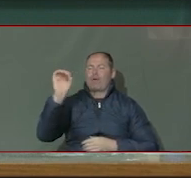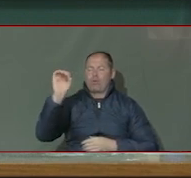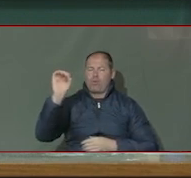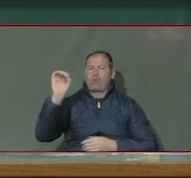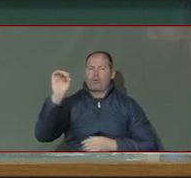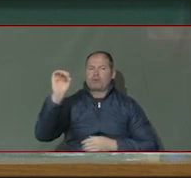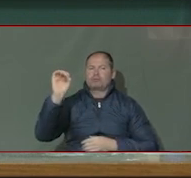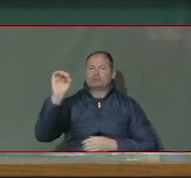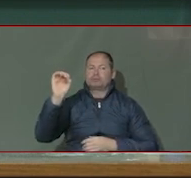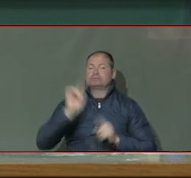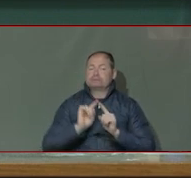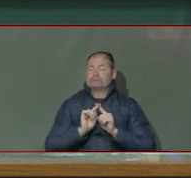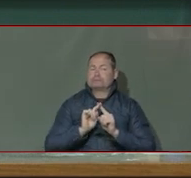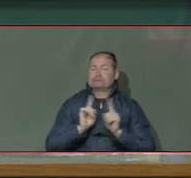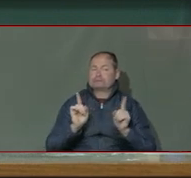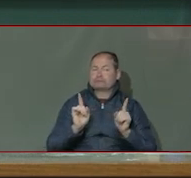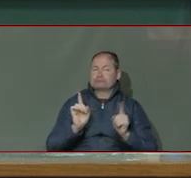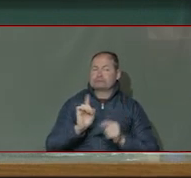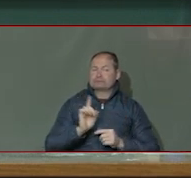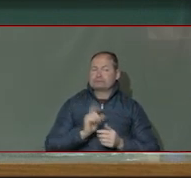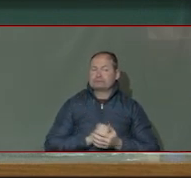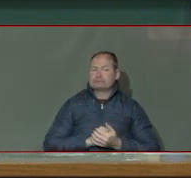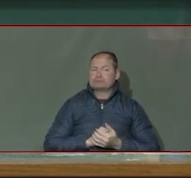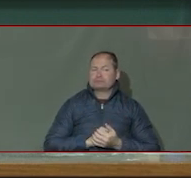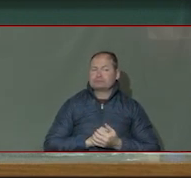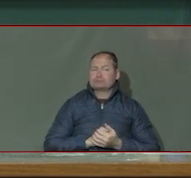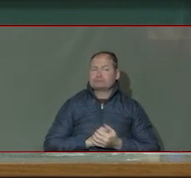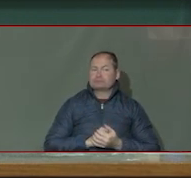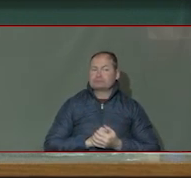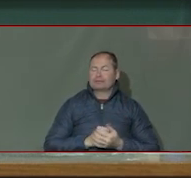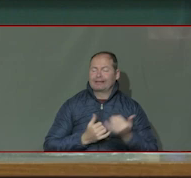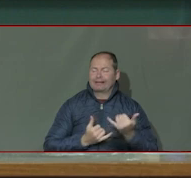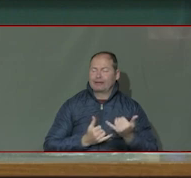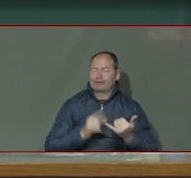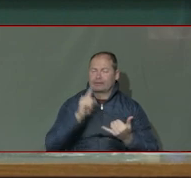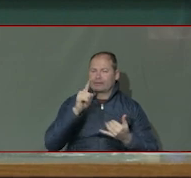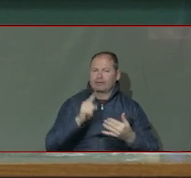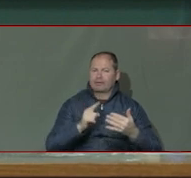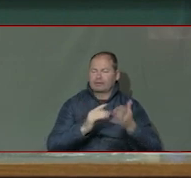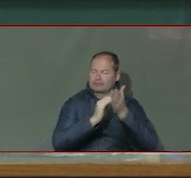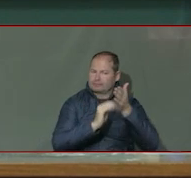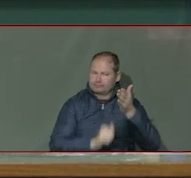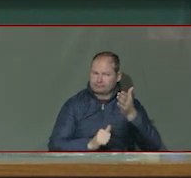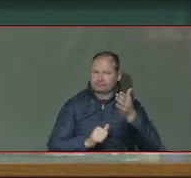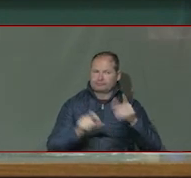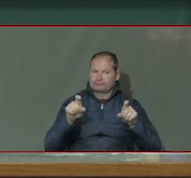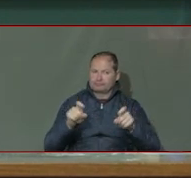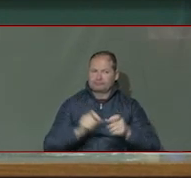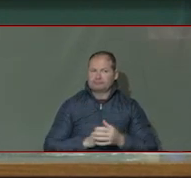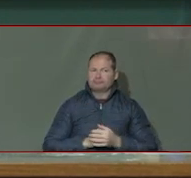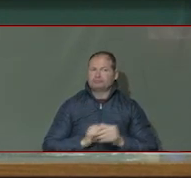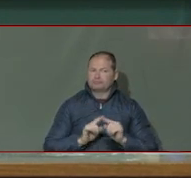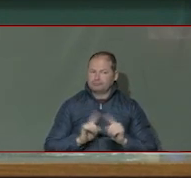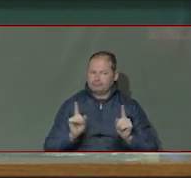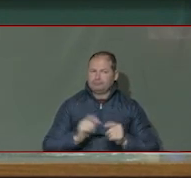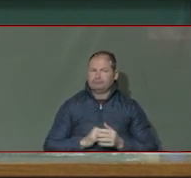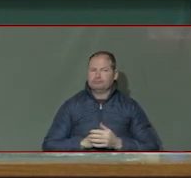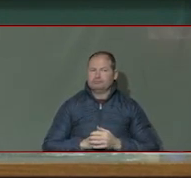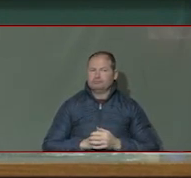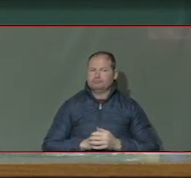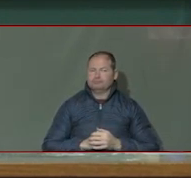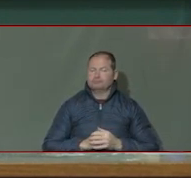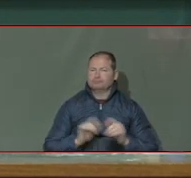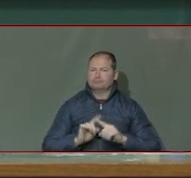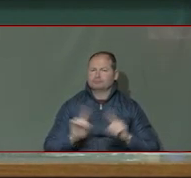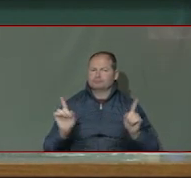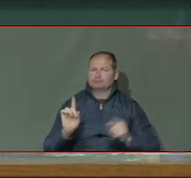what is the difference between the two numbers? You must subtract the one number from the other. That means difference. So what is the